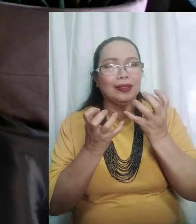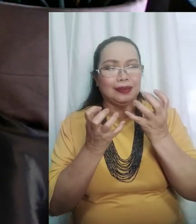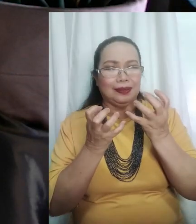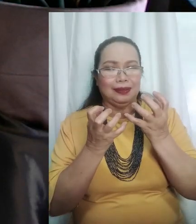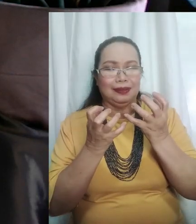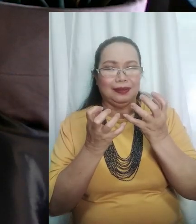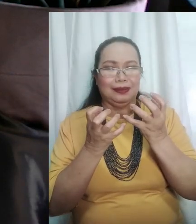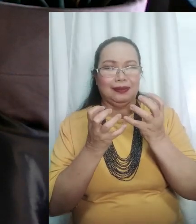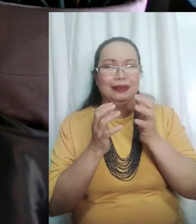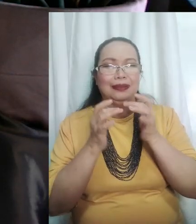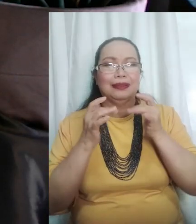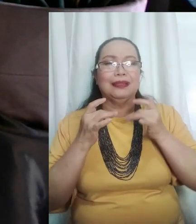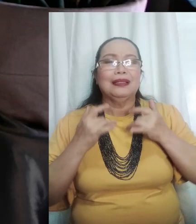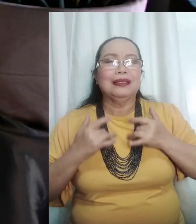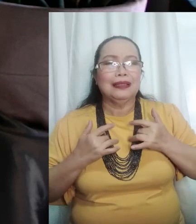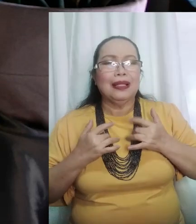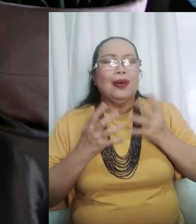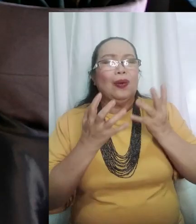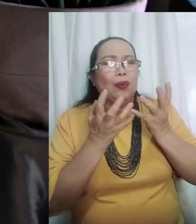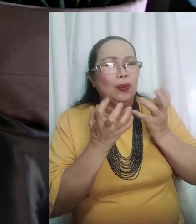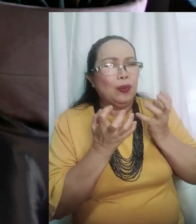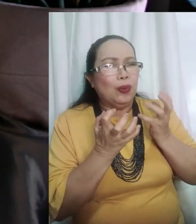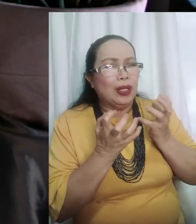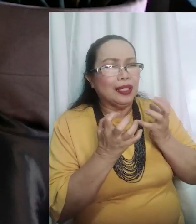desperate for God.